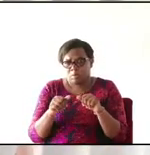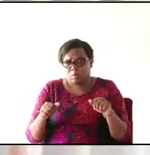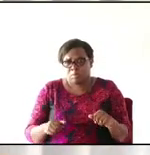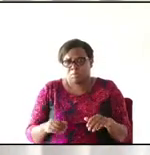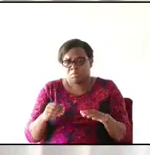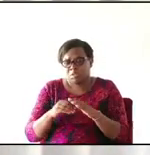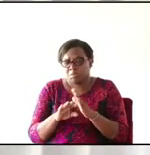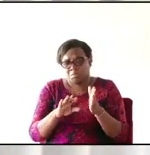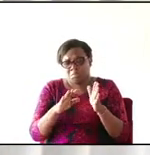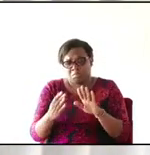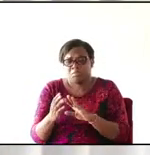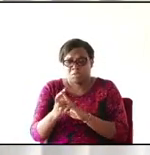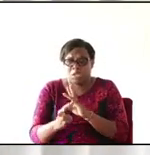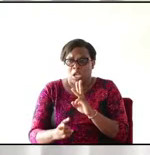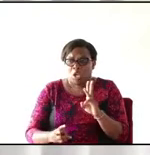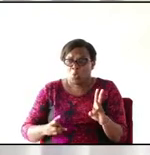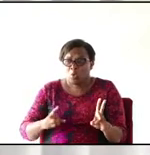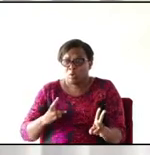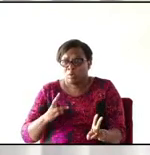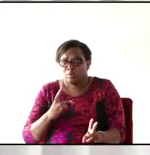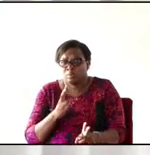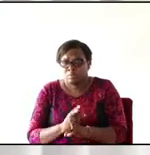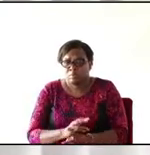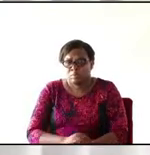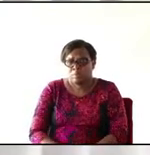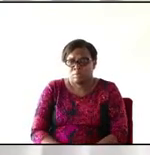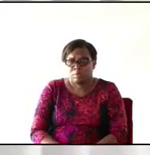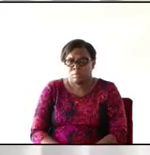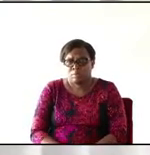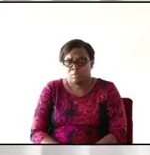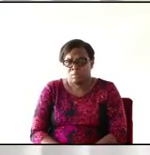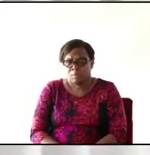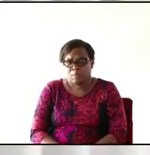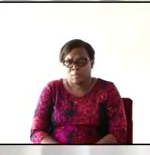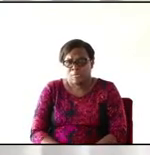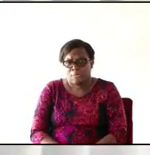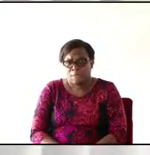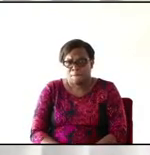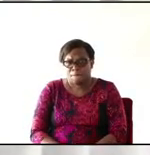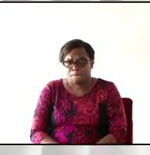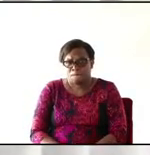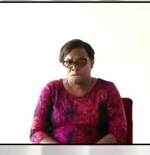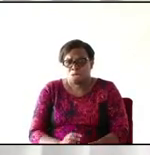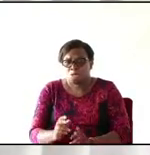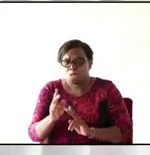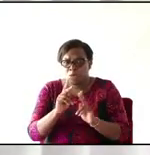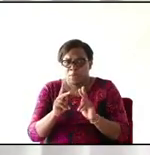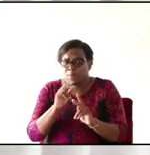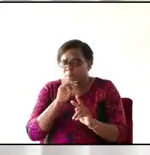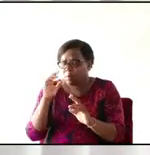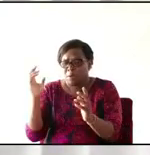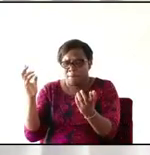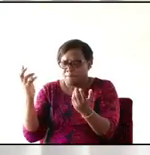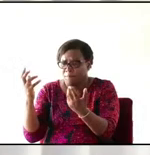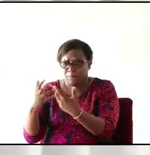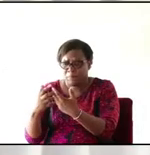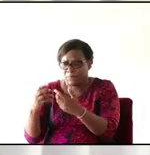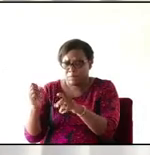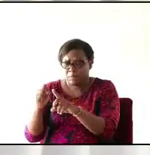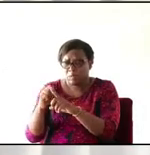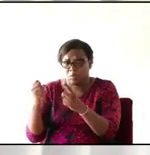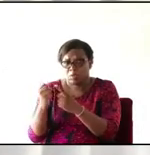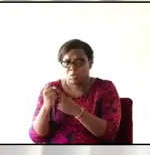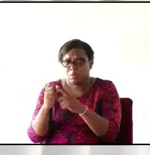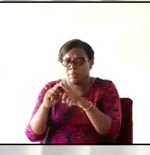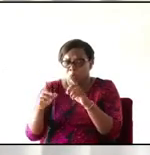dying world as lambs before wolves, but knowing that the Lord is with